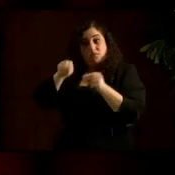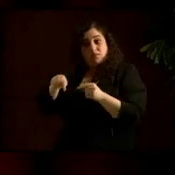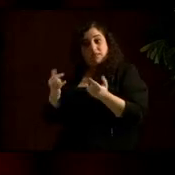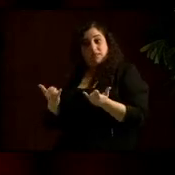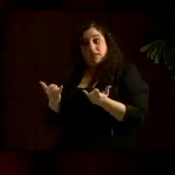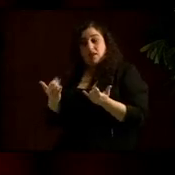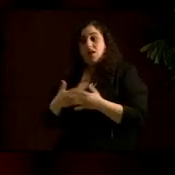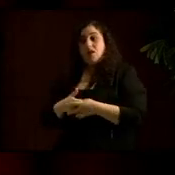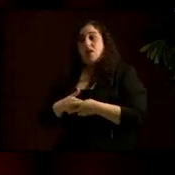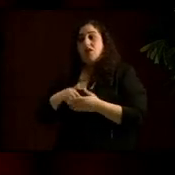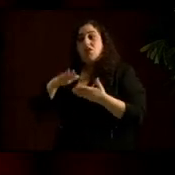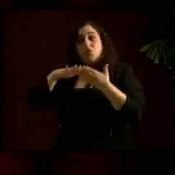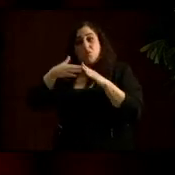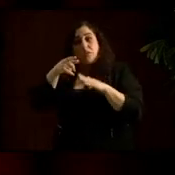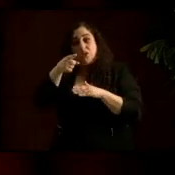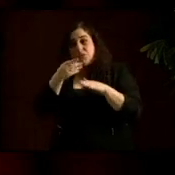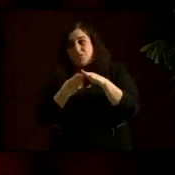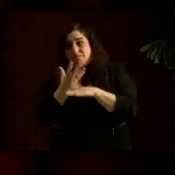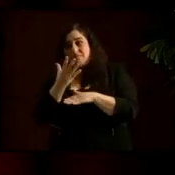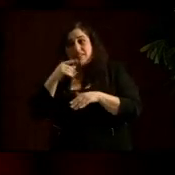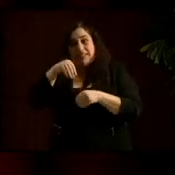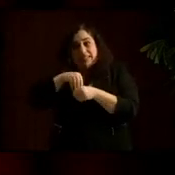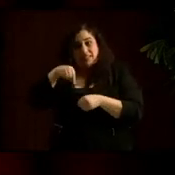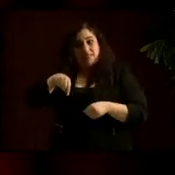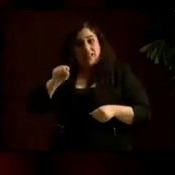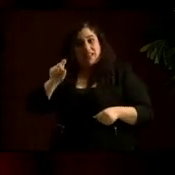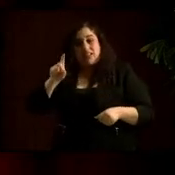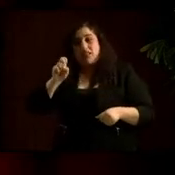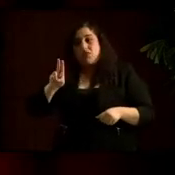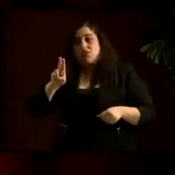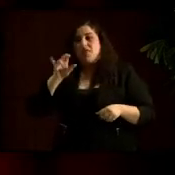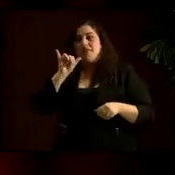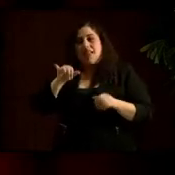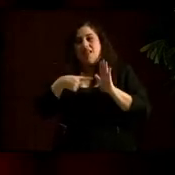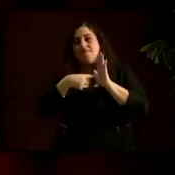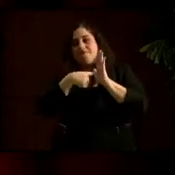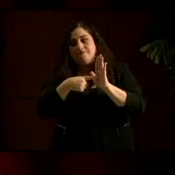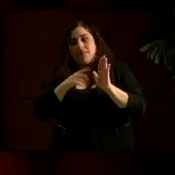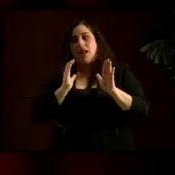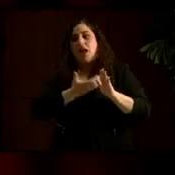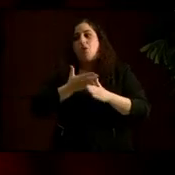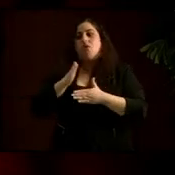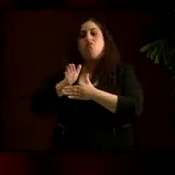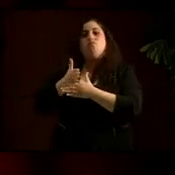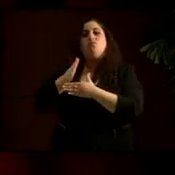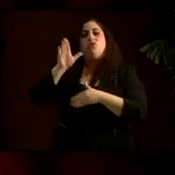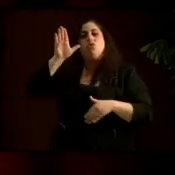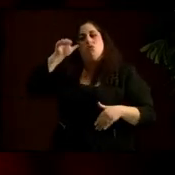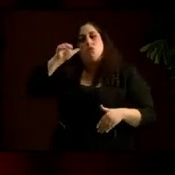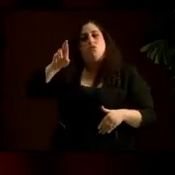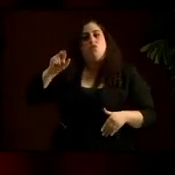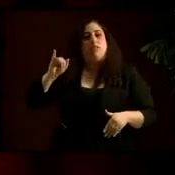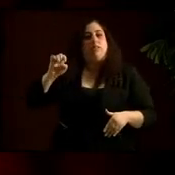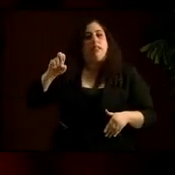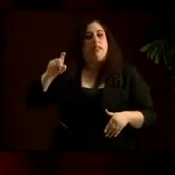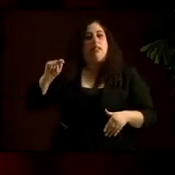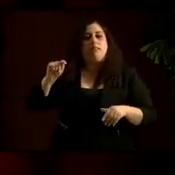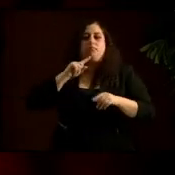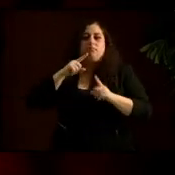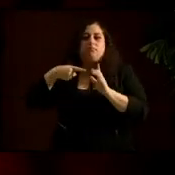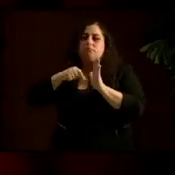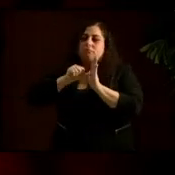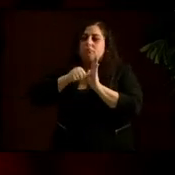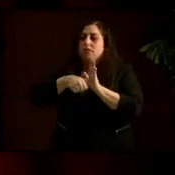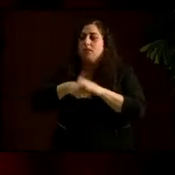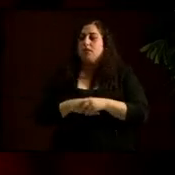build here at SDSU is a testament to our shared resilience and commitment to a cause, a mission much larger than